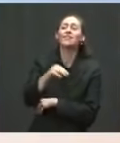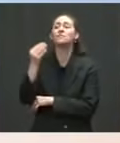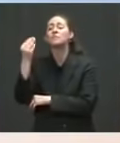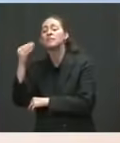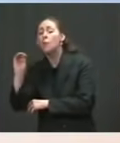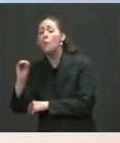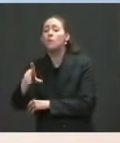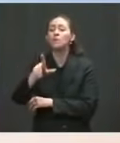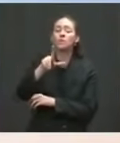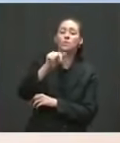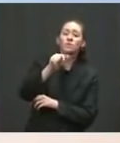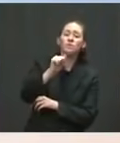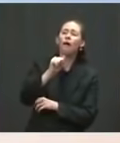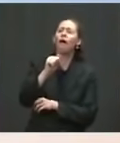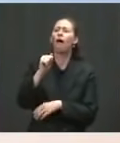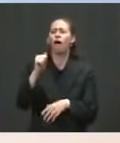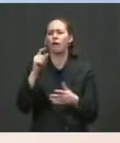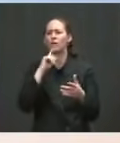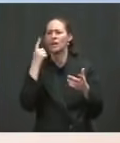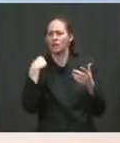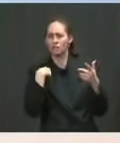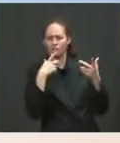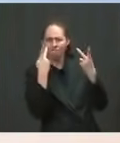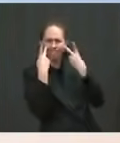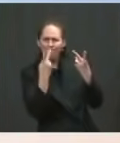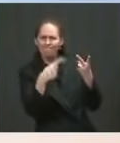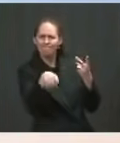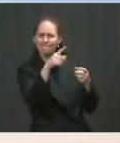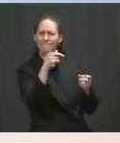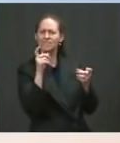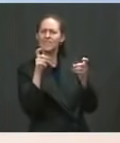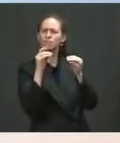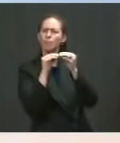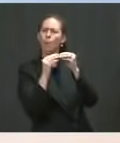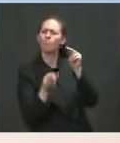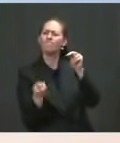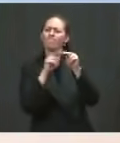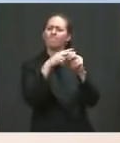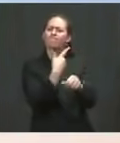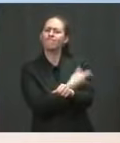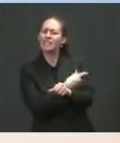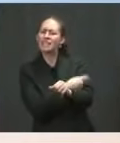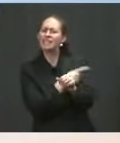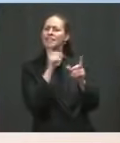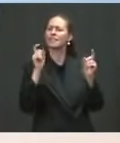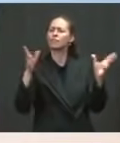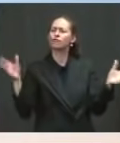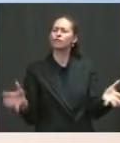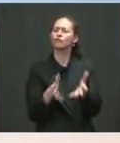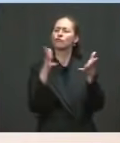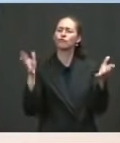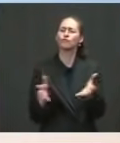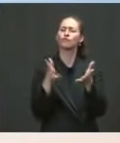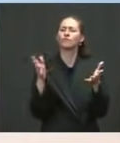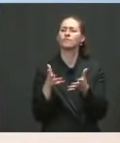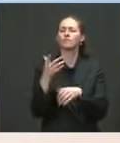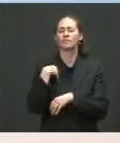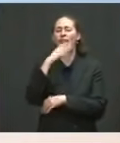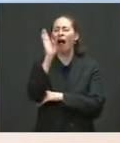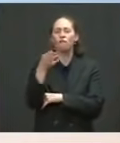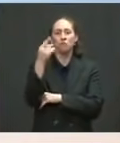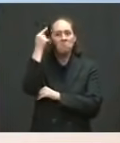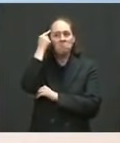vaccine confidence. But at the same time, that wasn't an evaluation, a partisan evaluation or assessment. That was an assessment